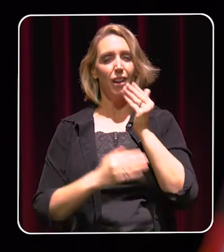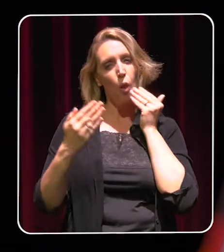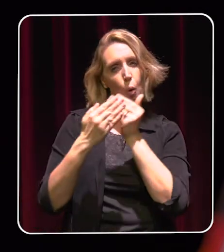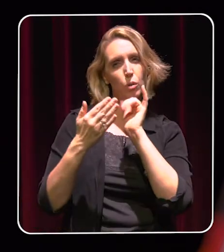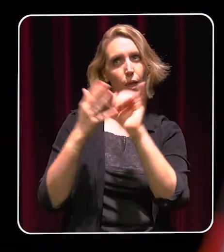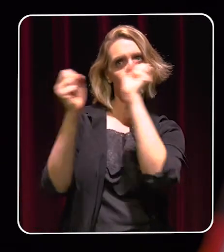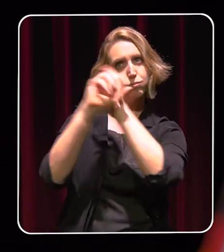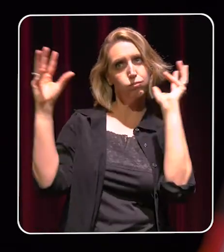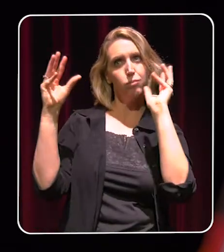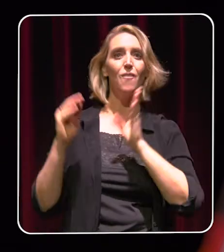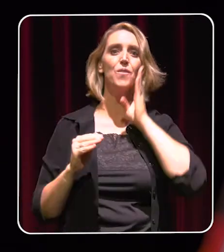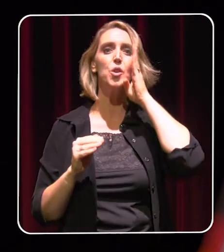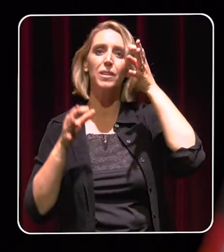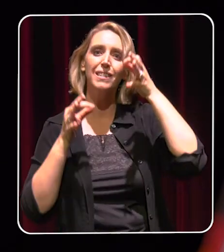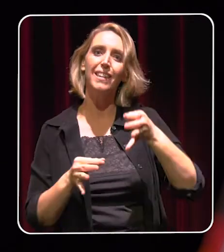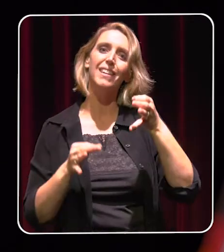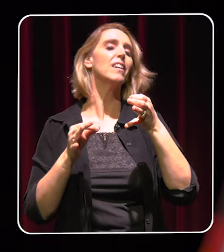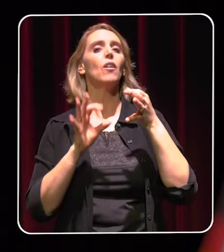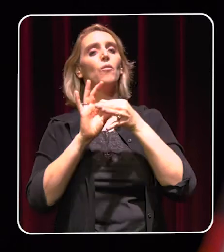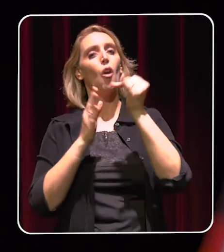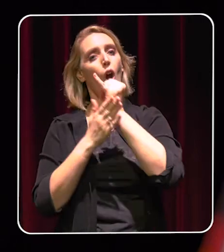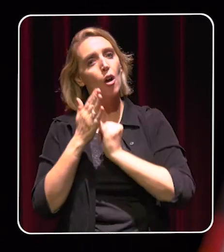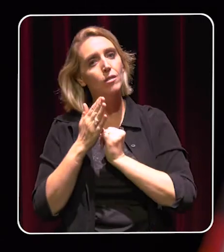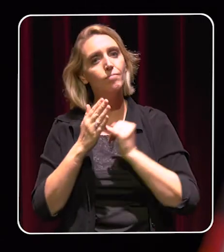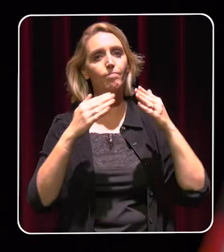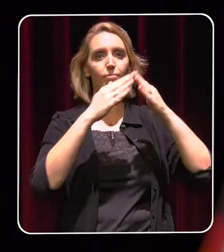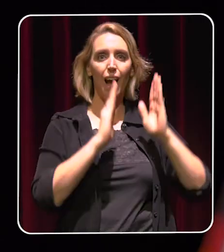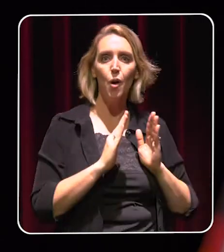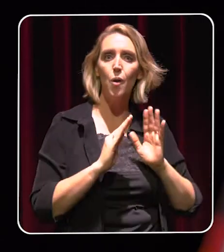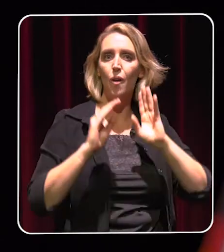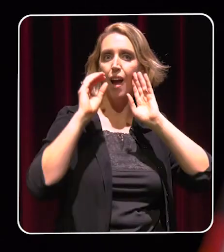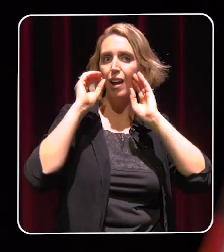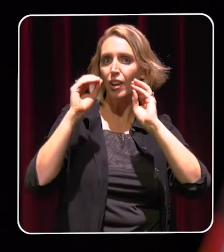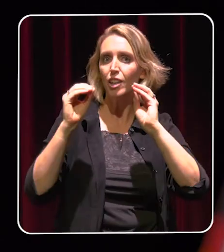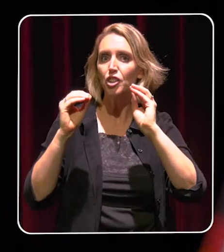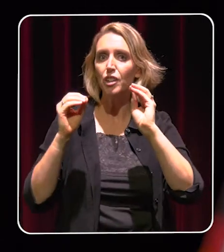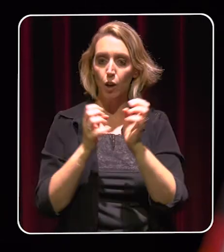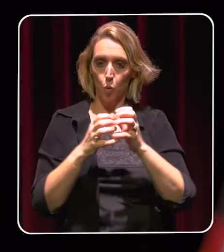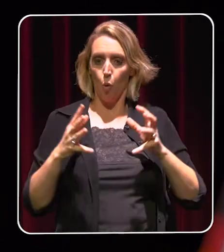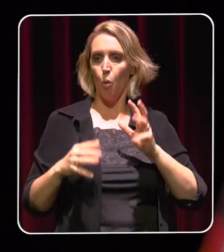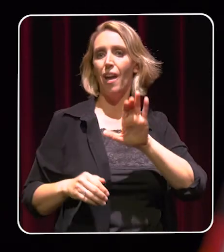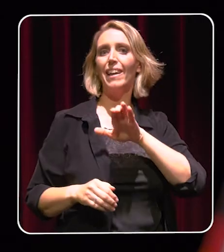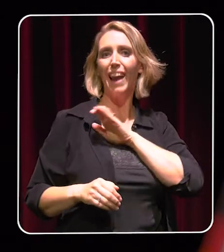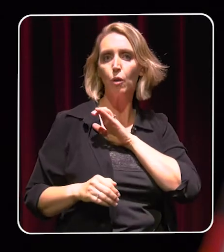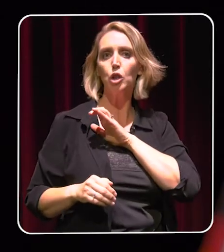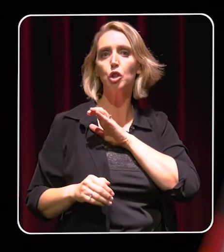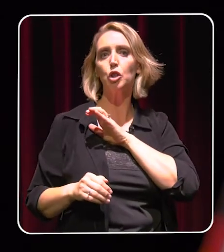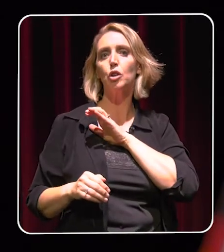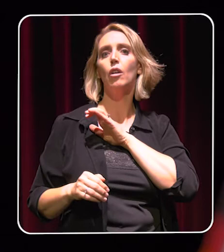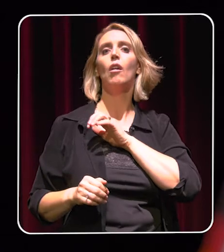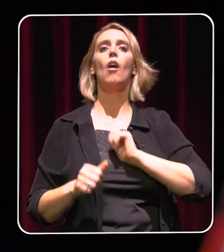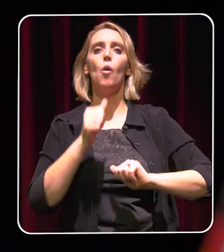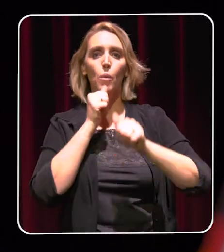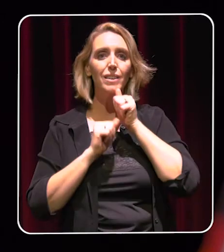while also informing future decisions related to the arts, housing, education, growth and character,